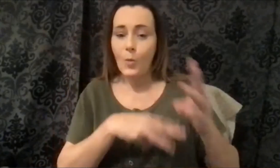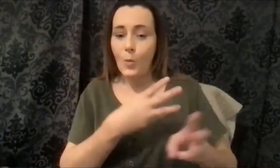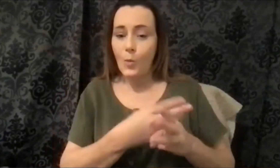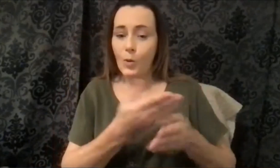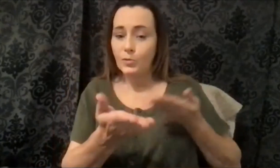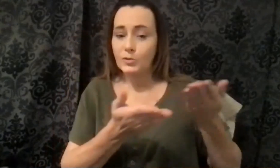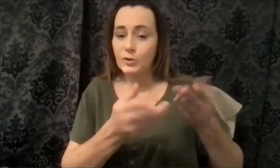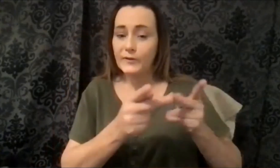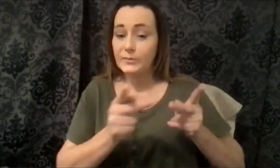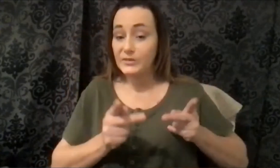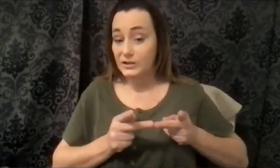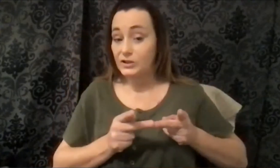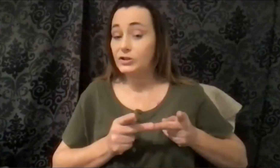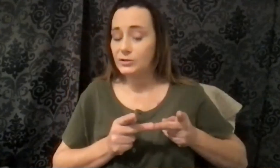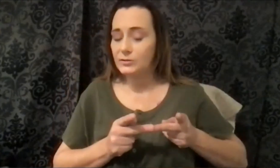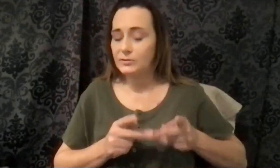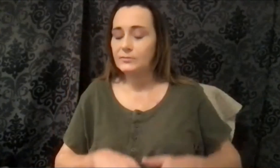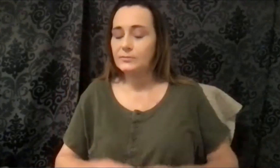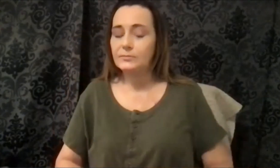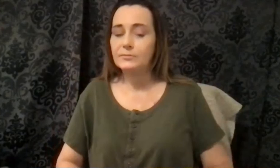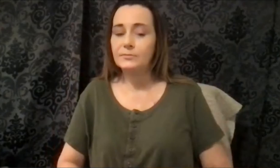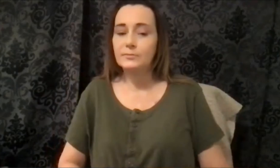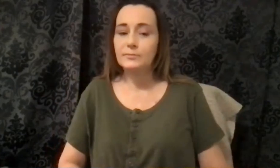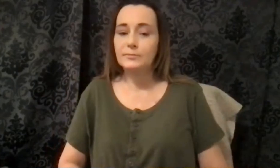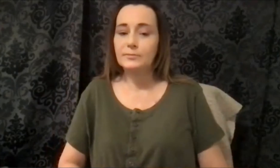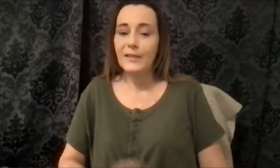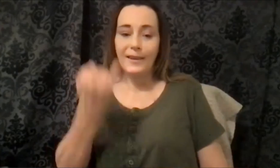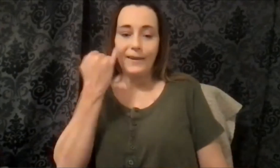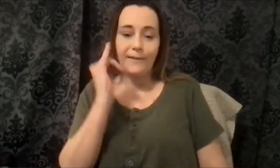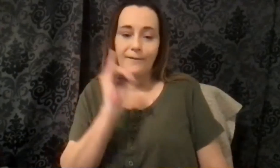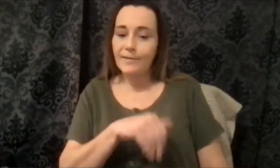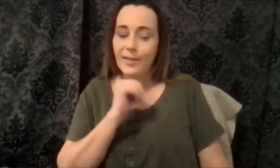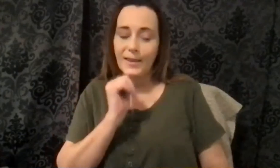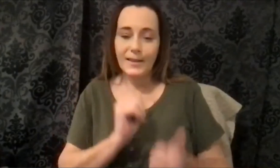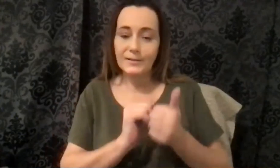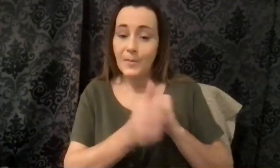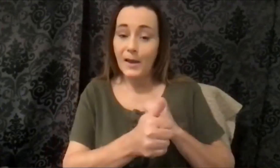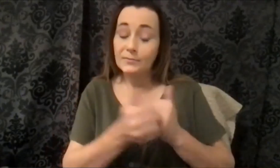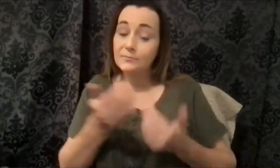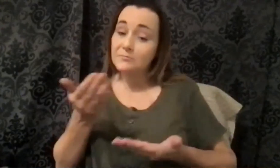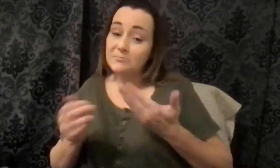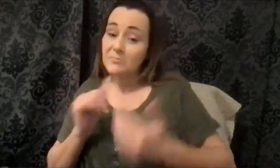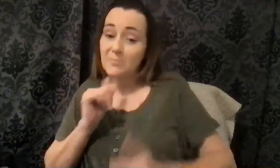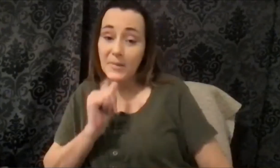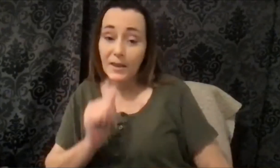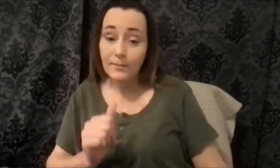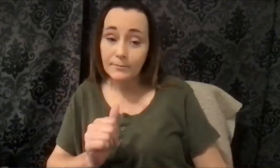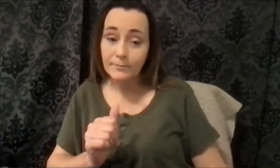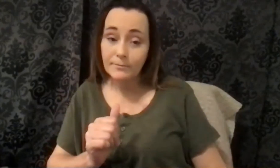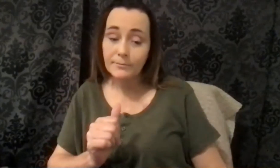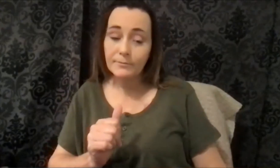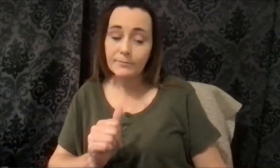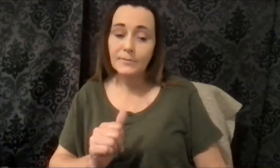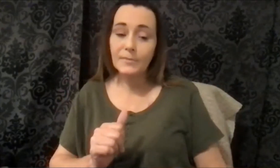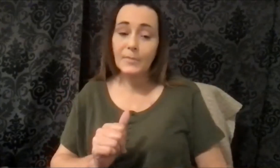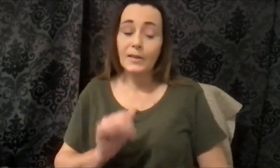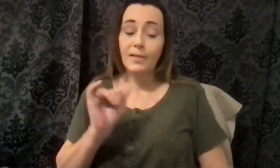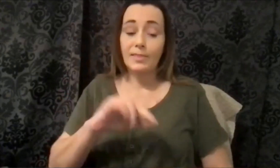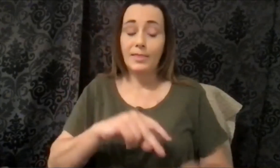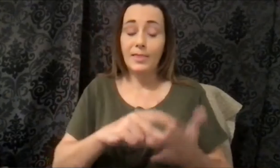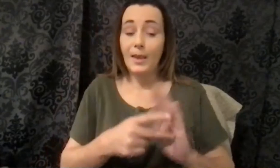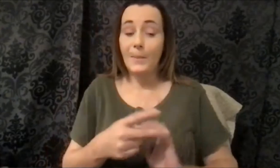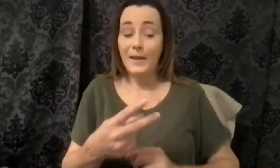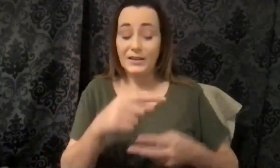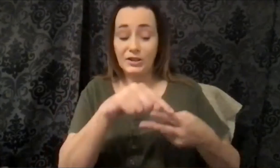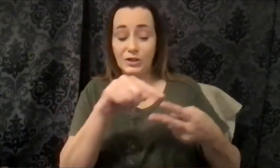position. And if that doesn't pass, which it might not, that means that those two newer